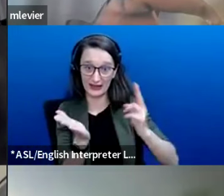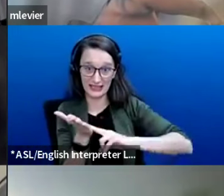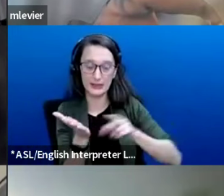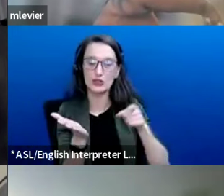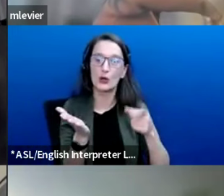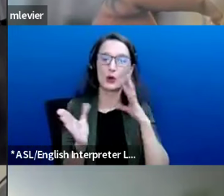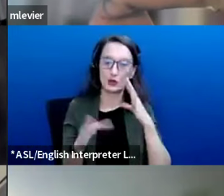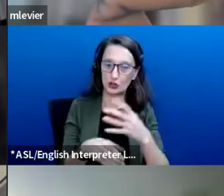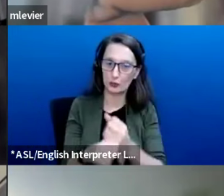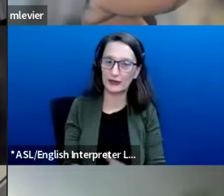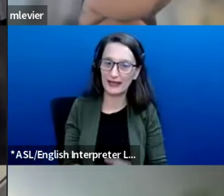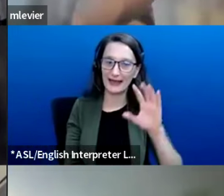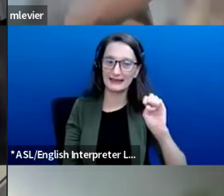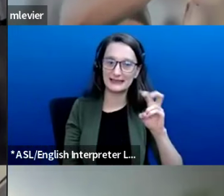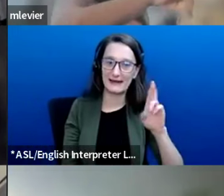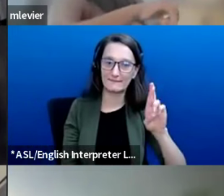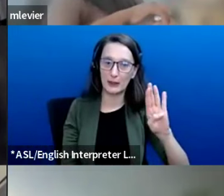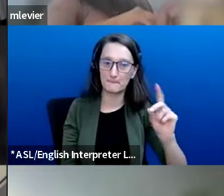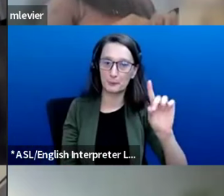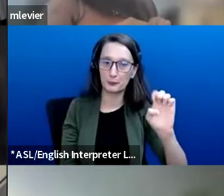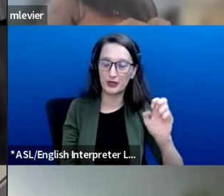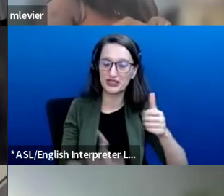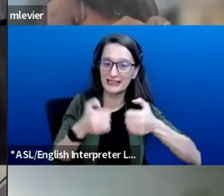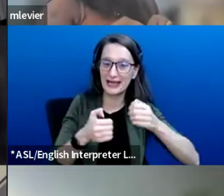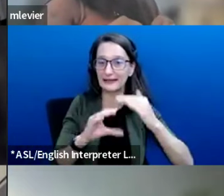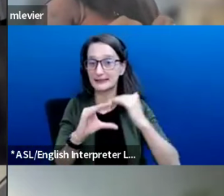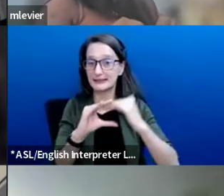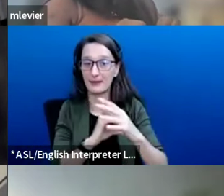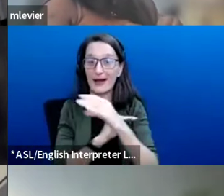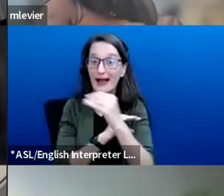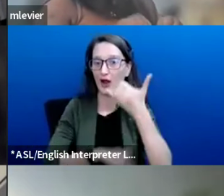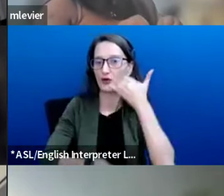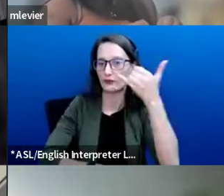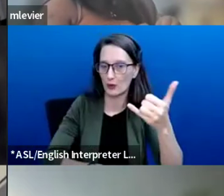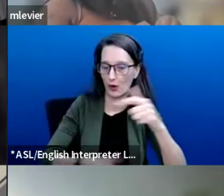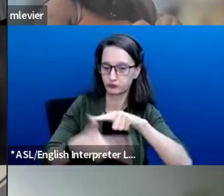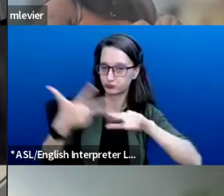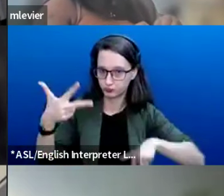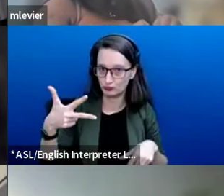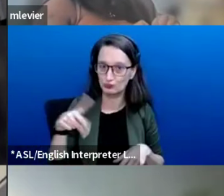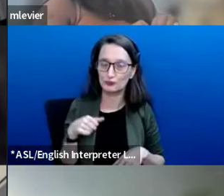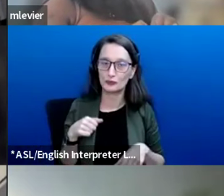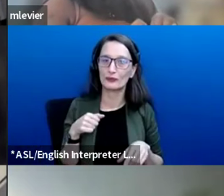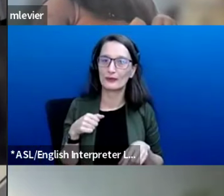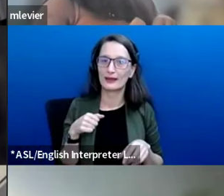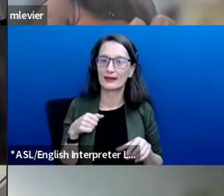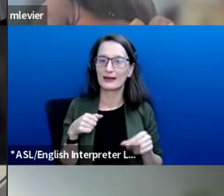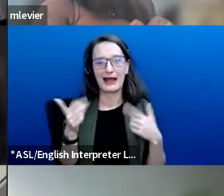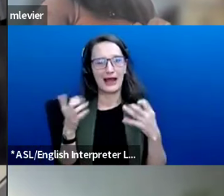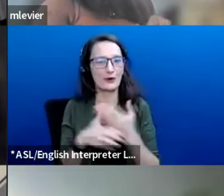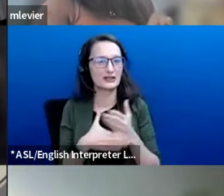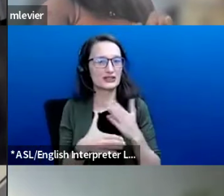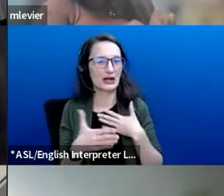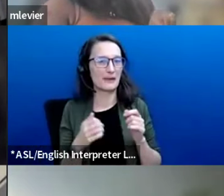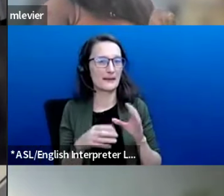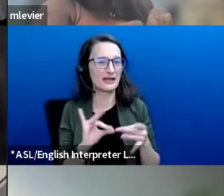an Everbridge text, an email, and also a phone call and I was going to share my message, but it doesn't look like I can